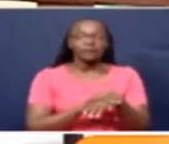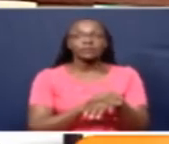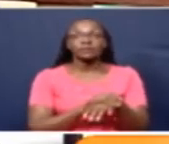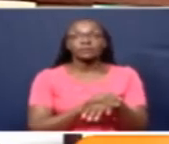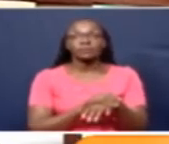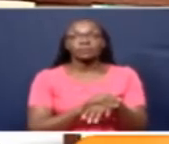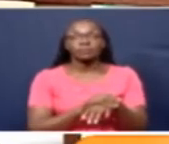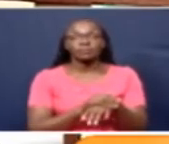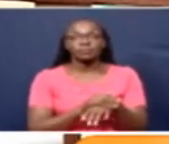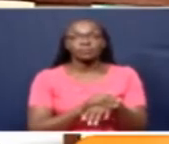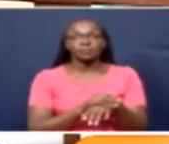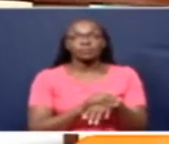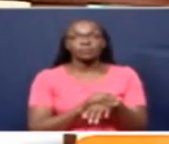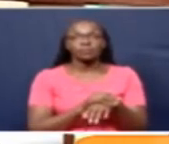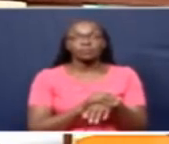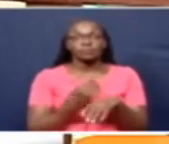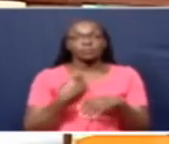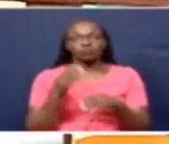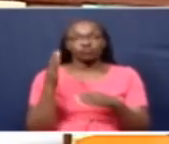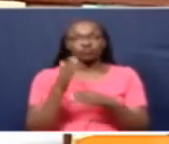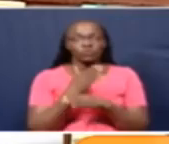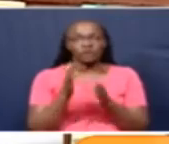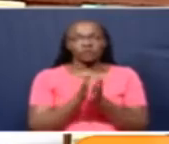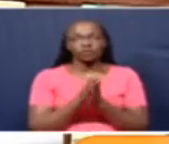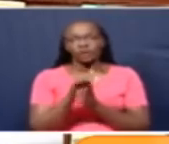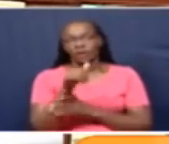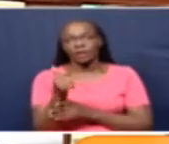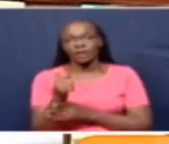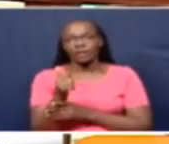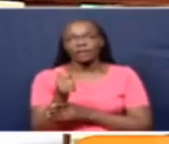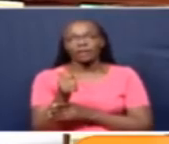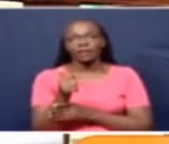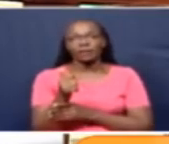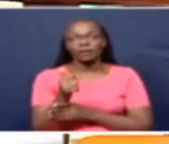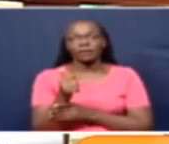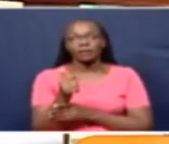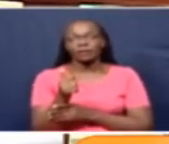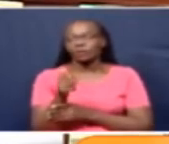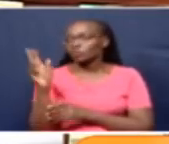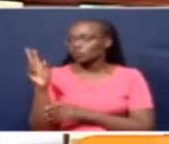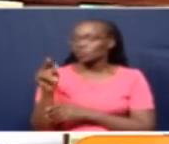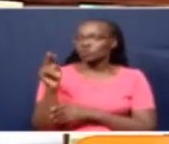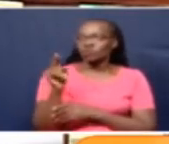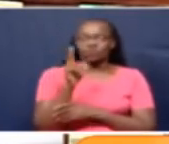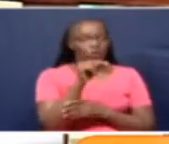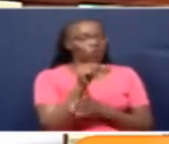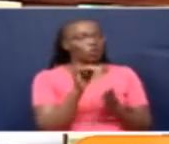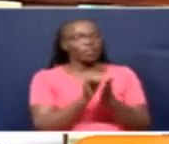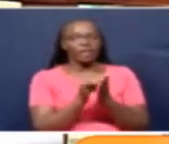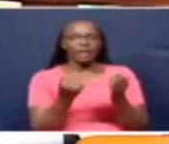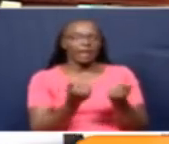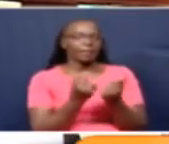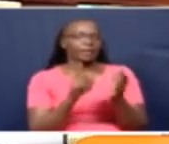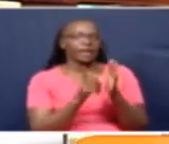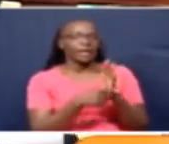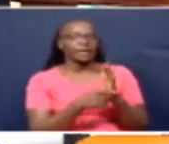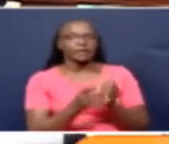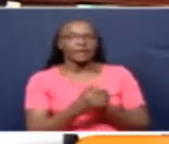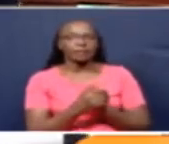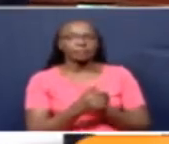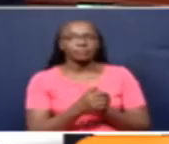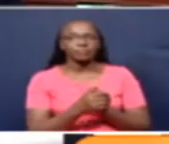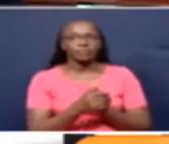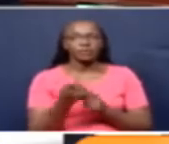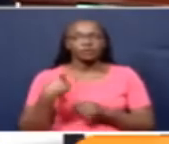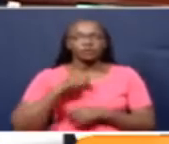We flew in. Alongside whom? Yeah. No, they came later. Miriam Makeba? Miriam Makeba and Harry Belafonte, they came later. We all